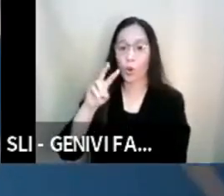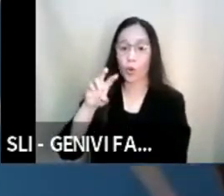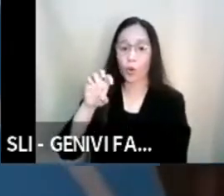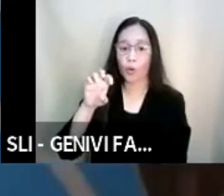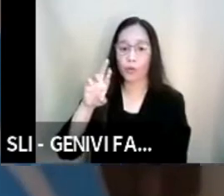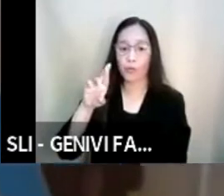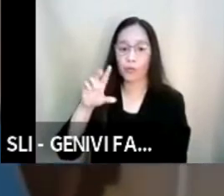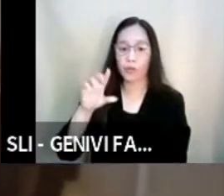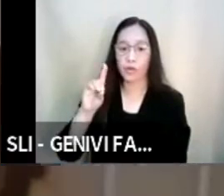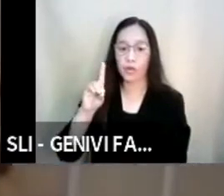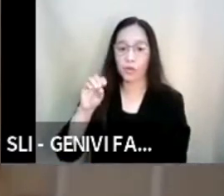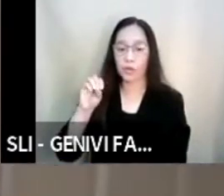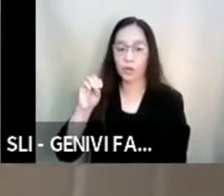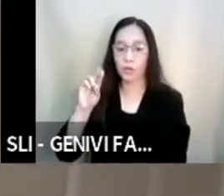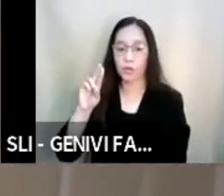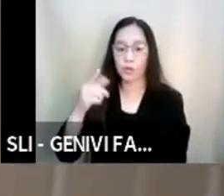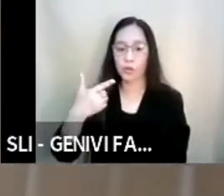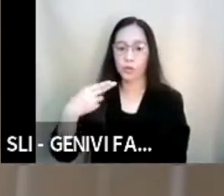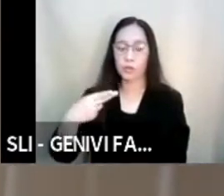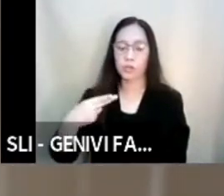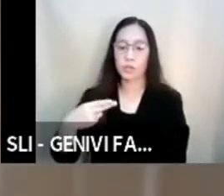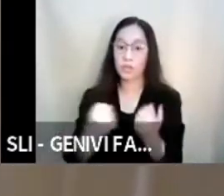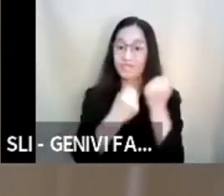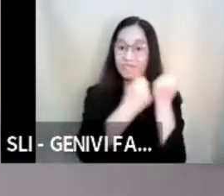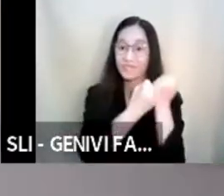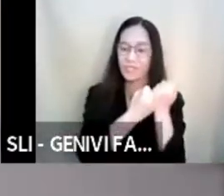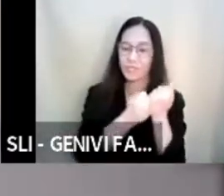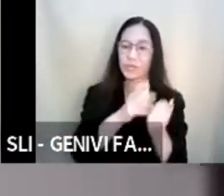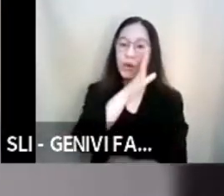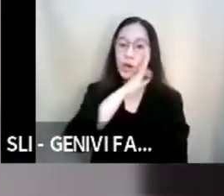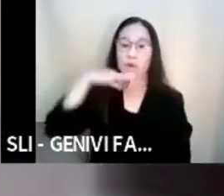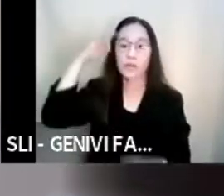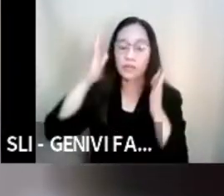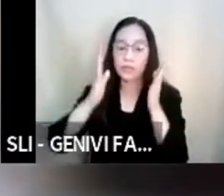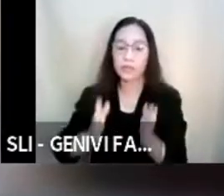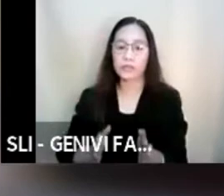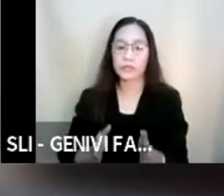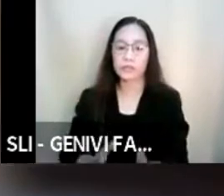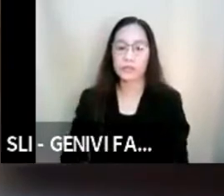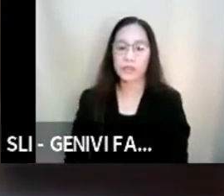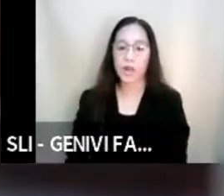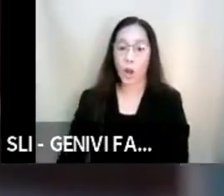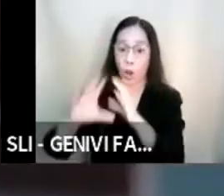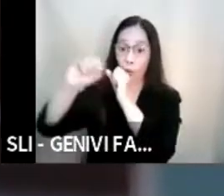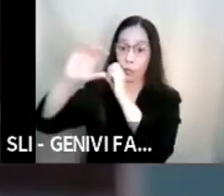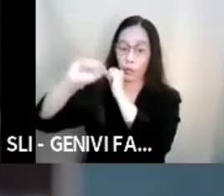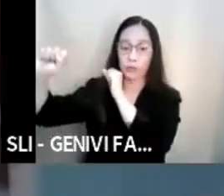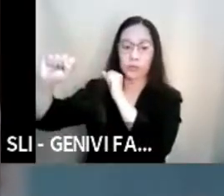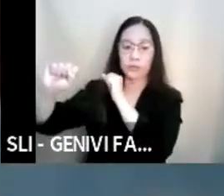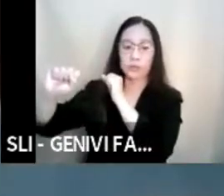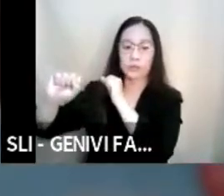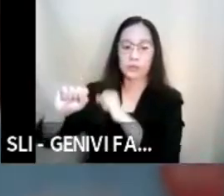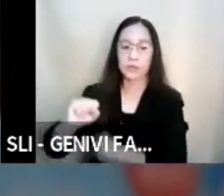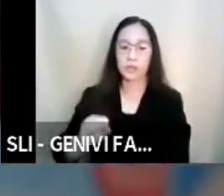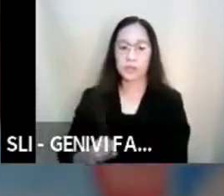Elate, we support the local farmers and we promote our advocacy in